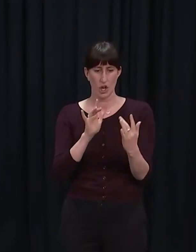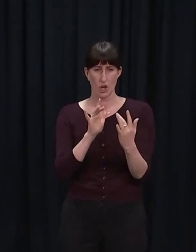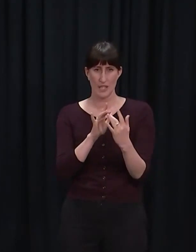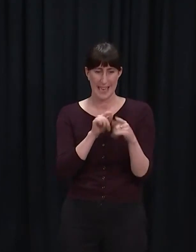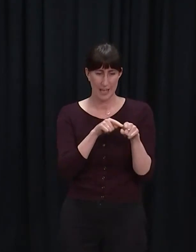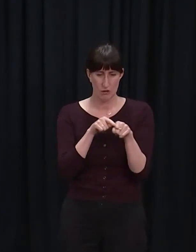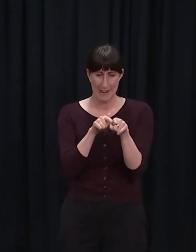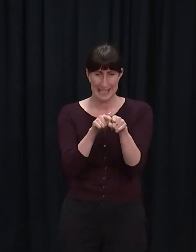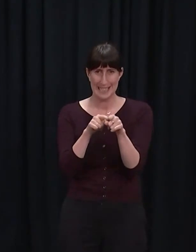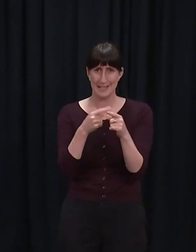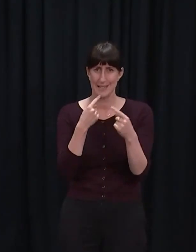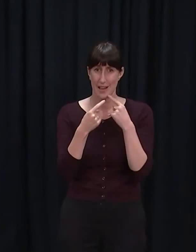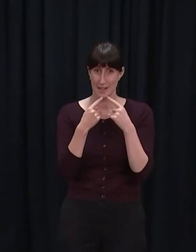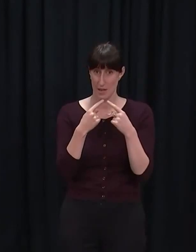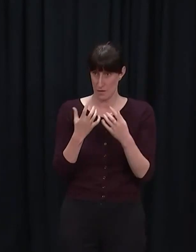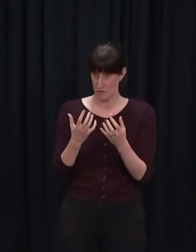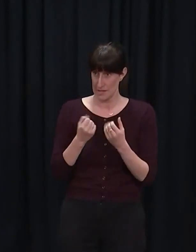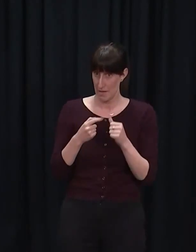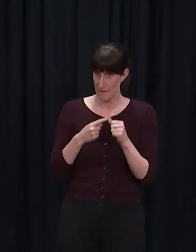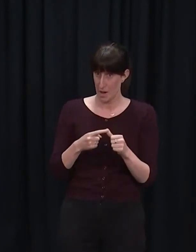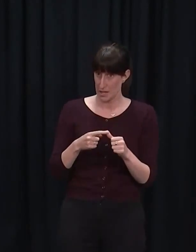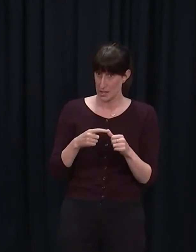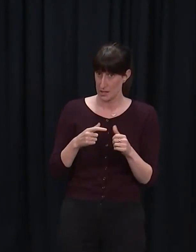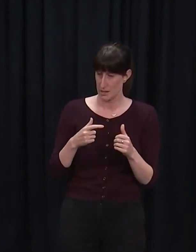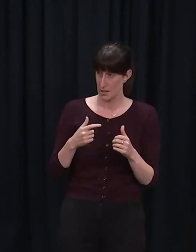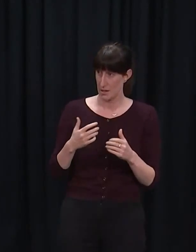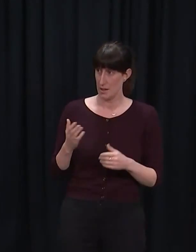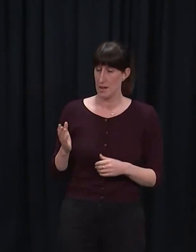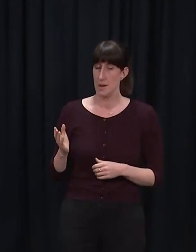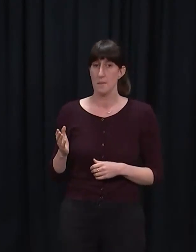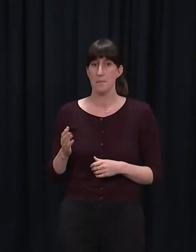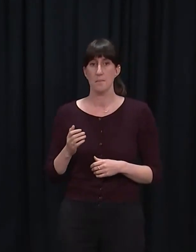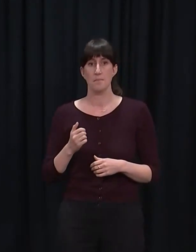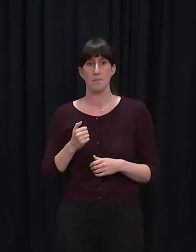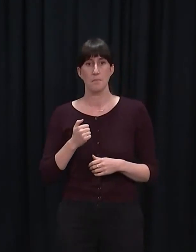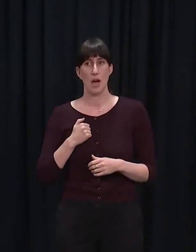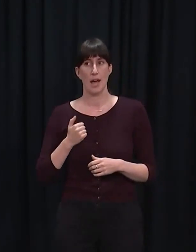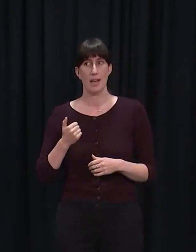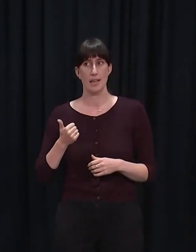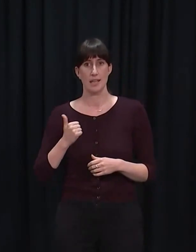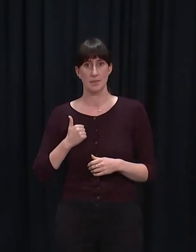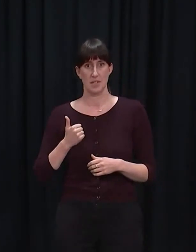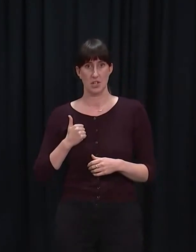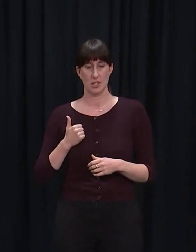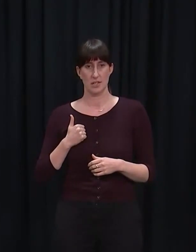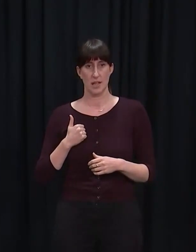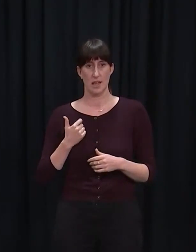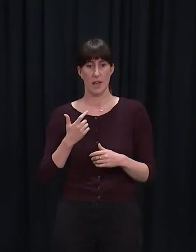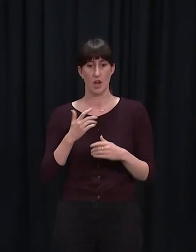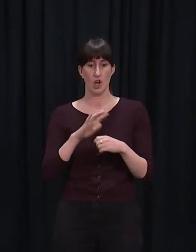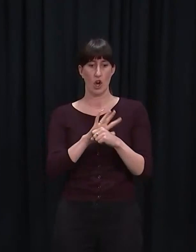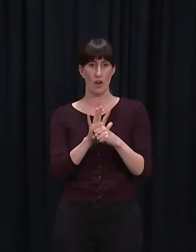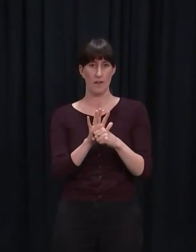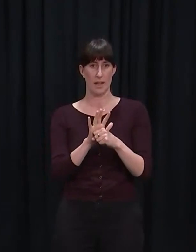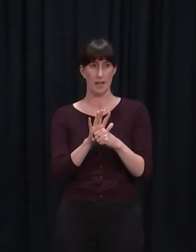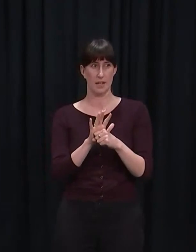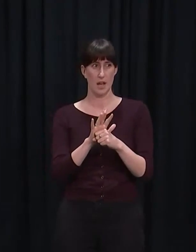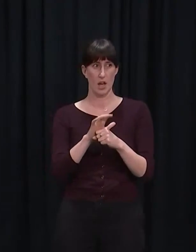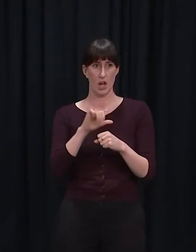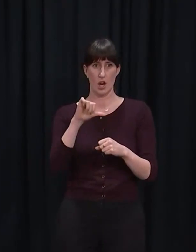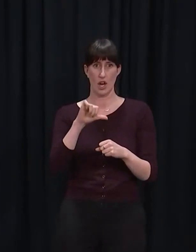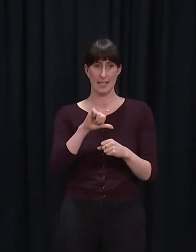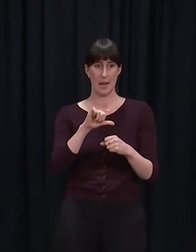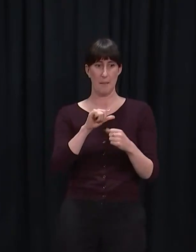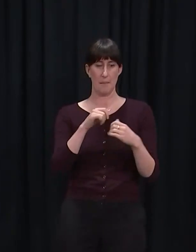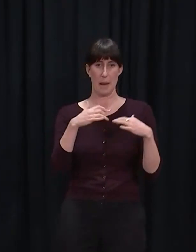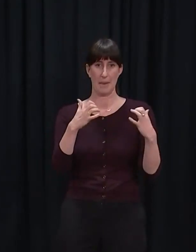information yet? My expectation is that the COVID-19 Public Health Response Amendment Bill